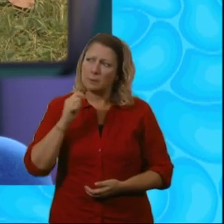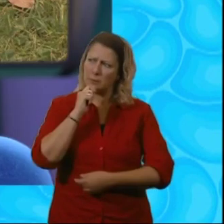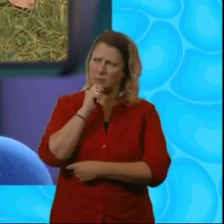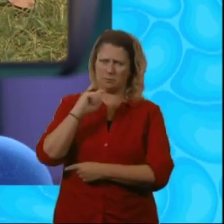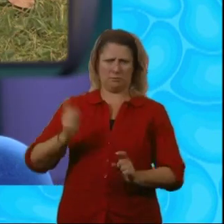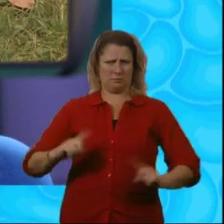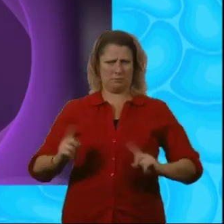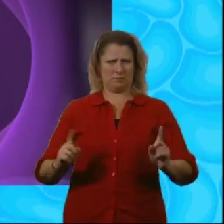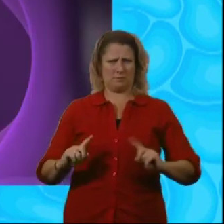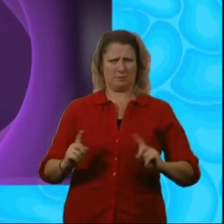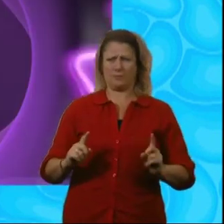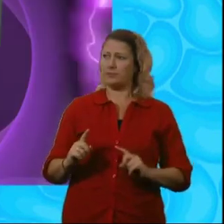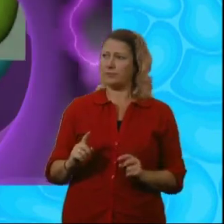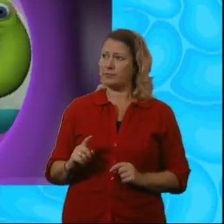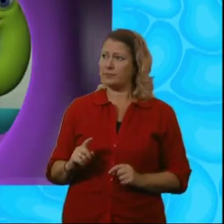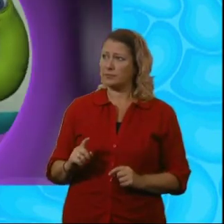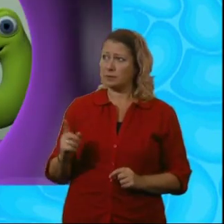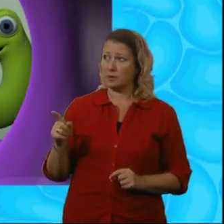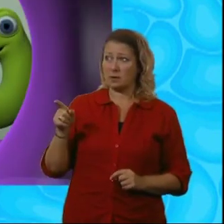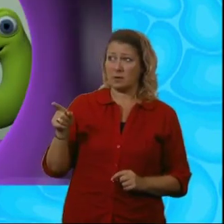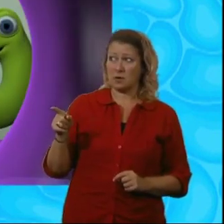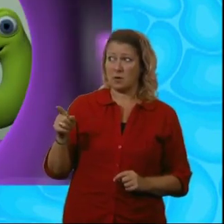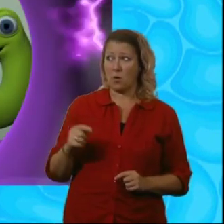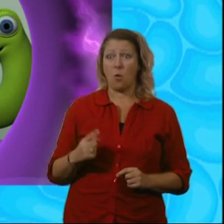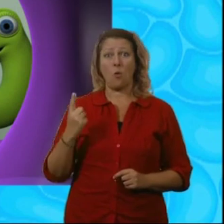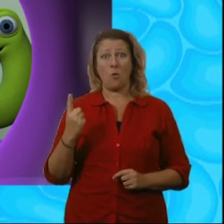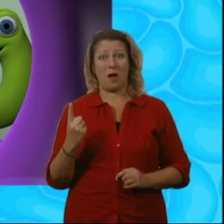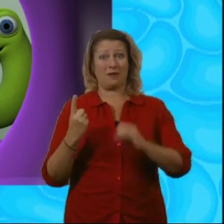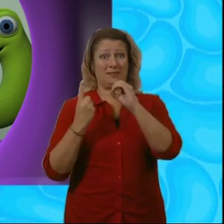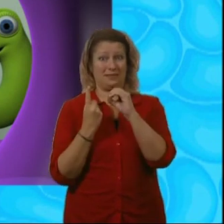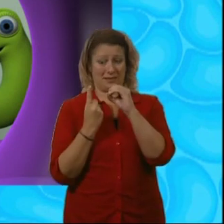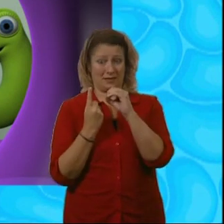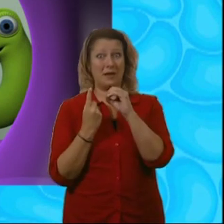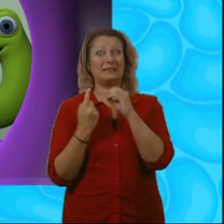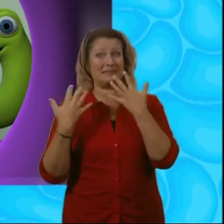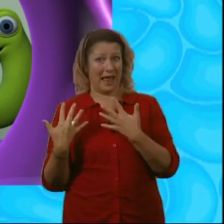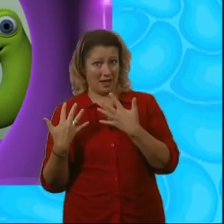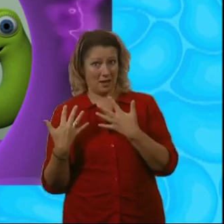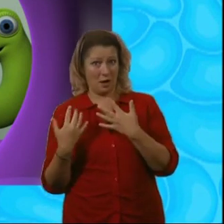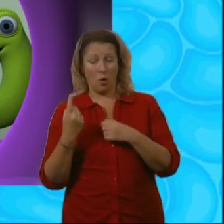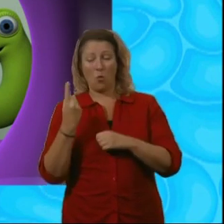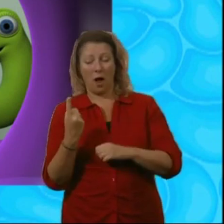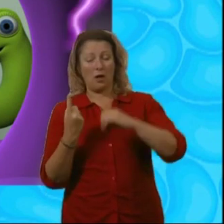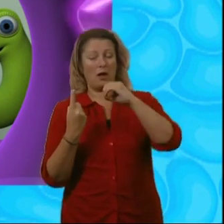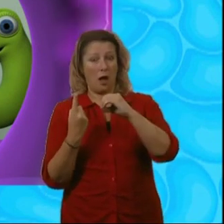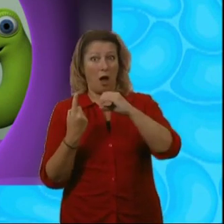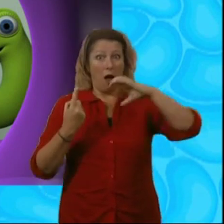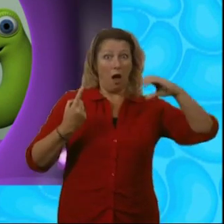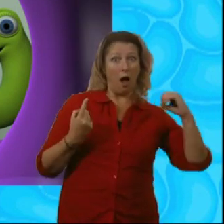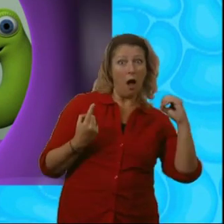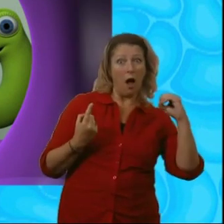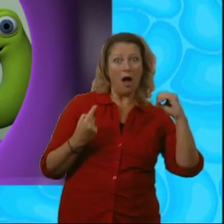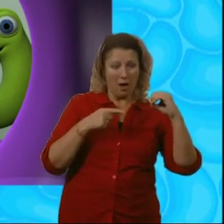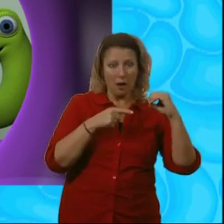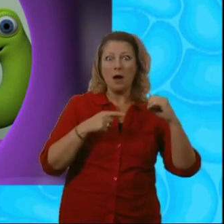Five, what are you doing? Well, one and zero side by side make 10. Maybe another zero will make